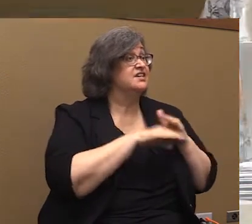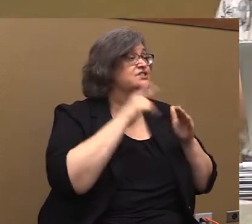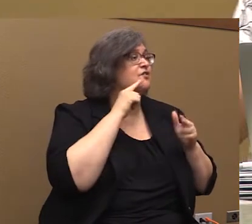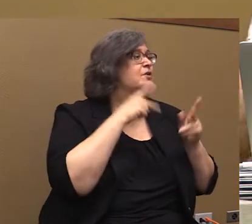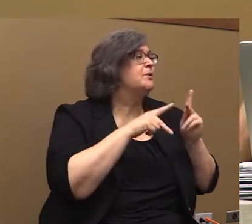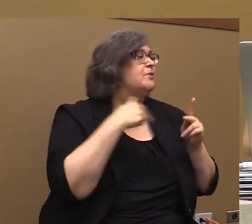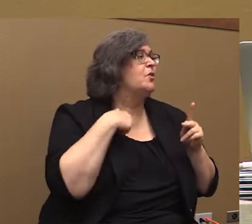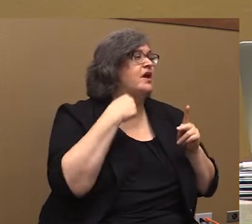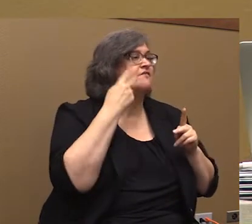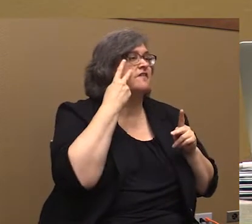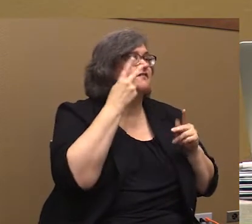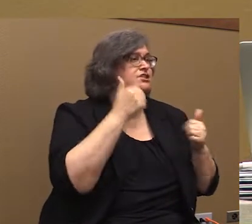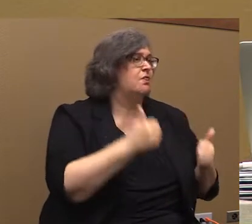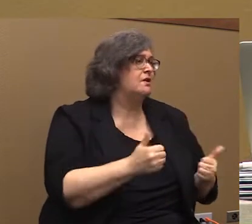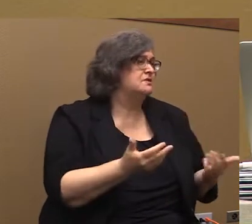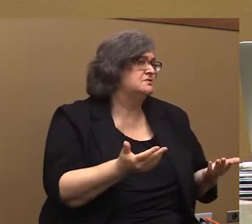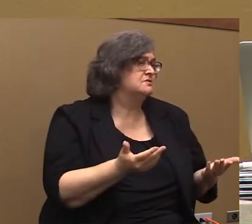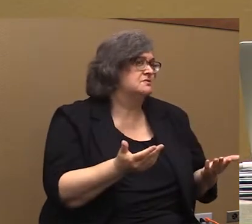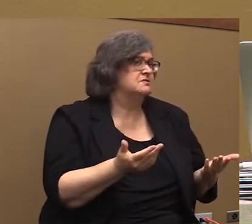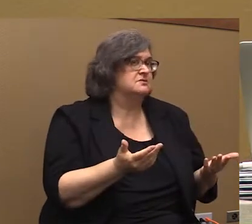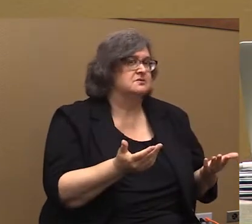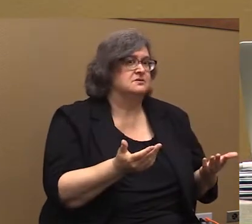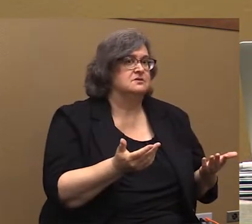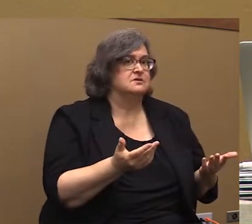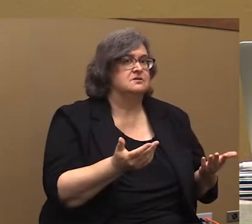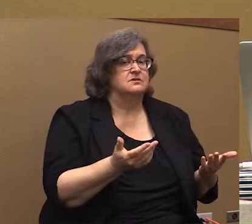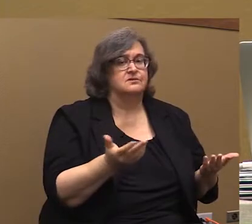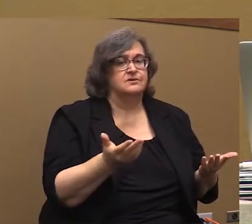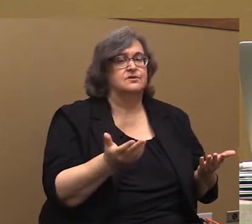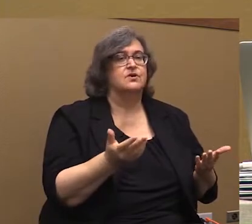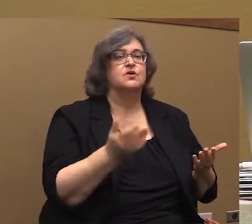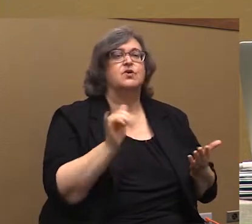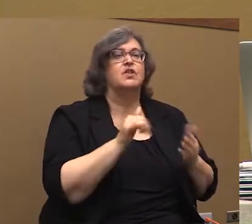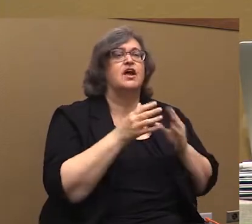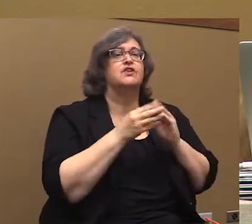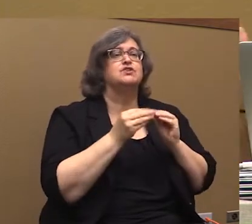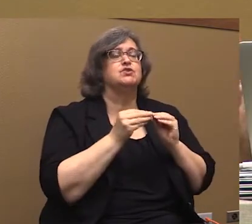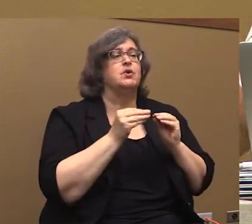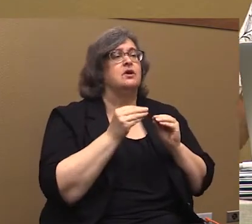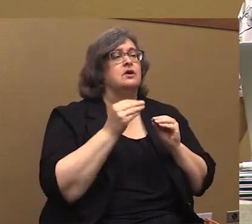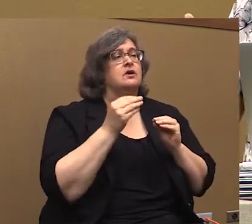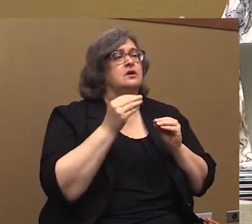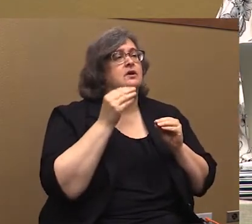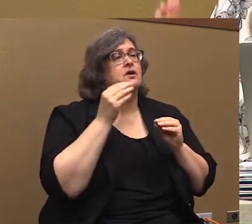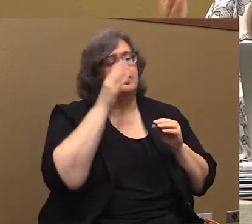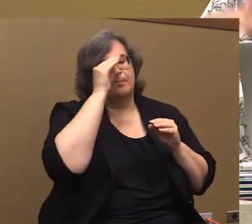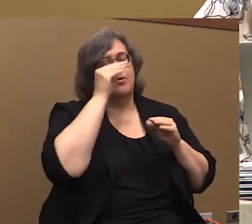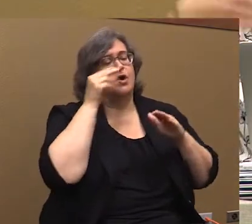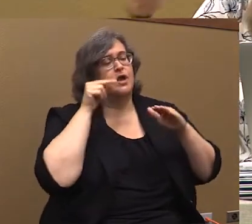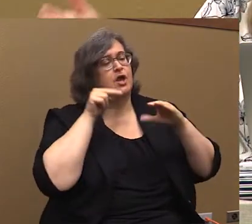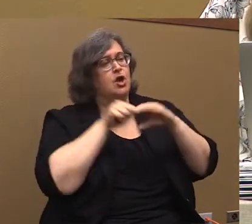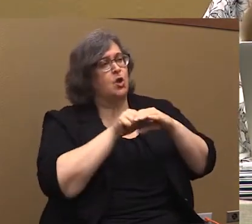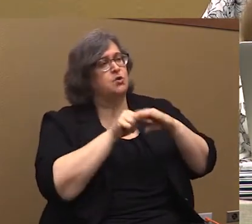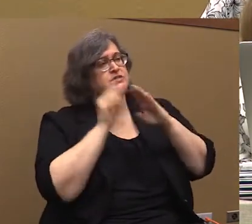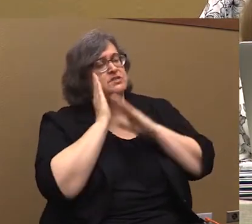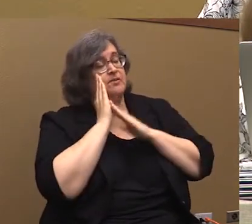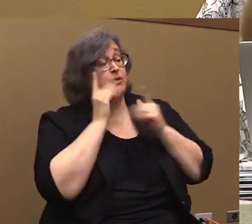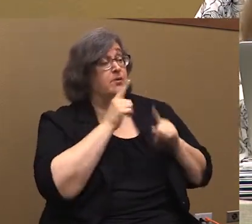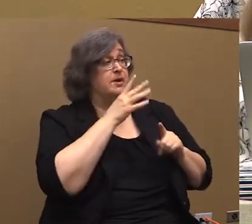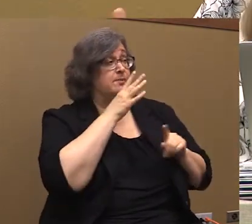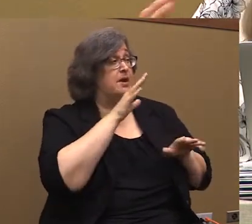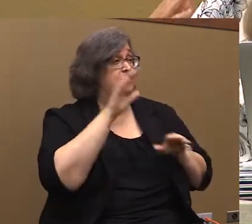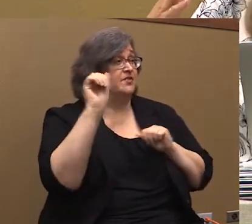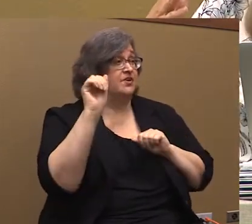they accessible for kids who have a vision loss? Like a story where a boy goes to